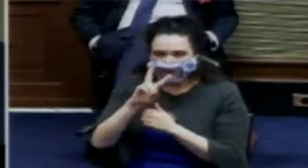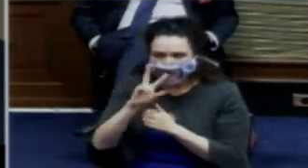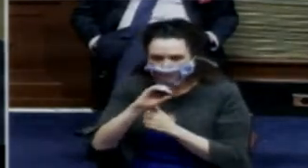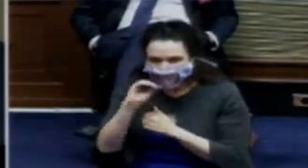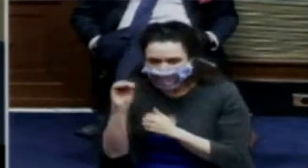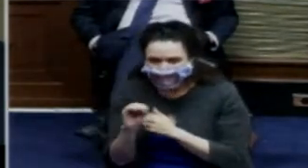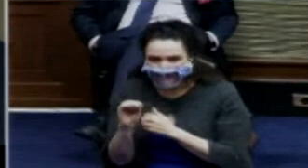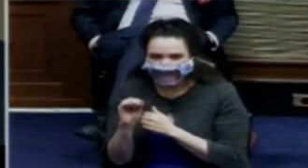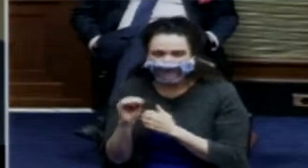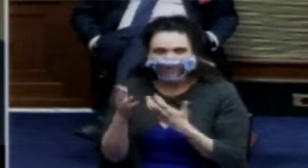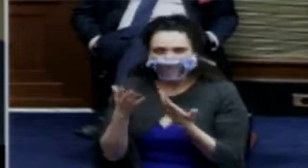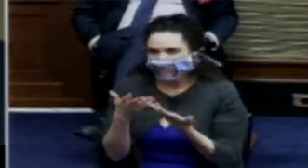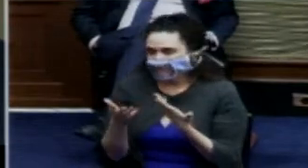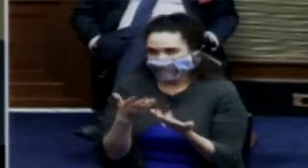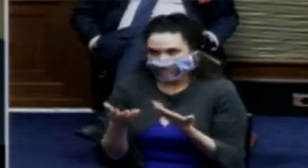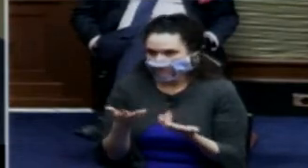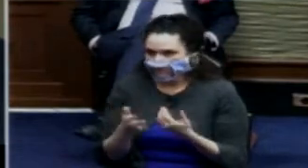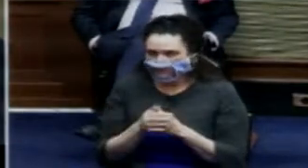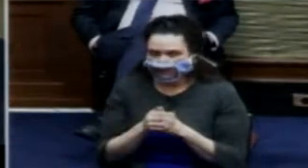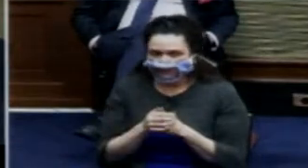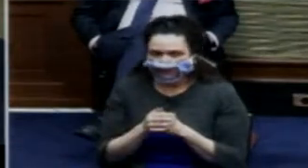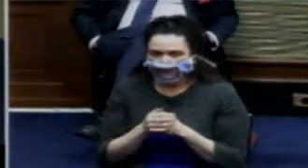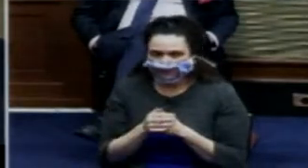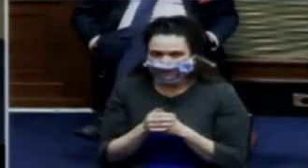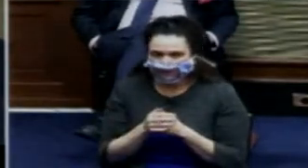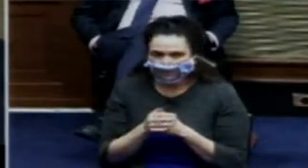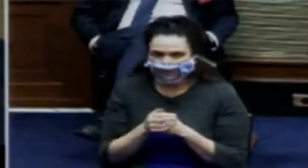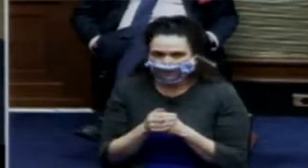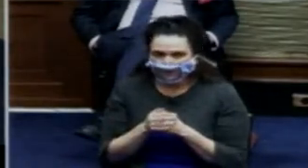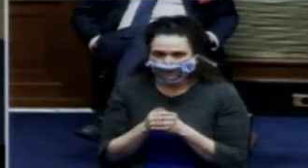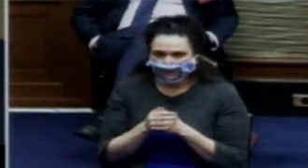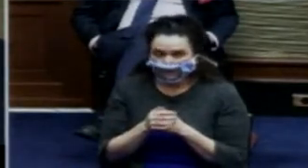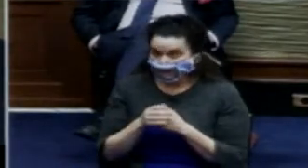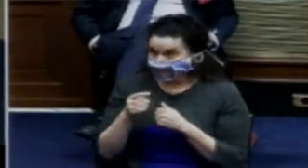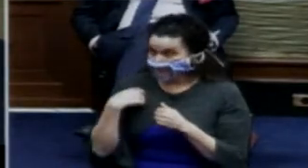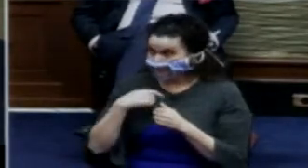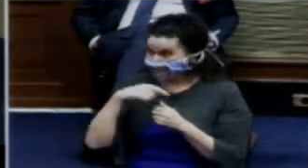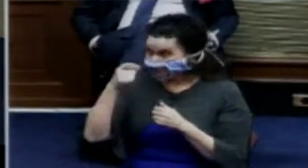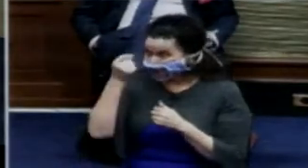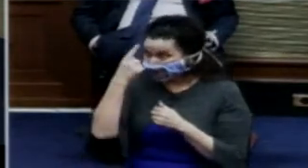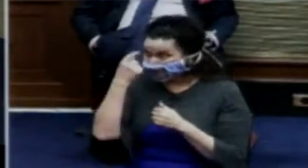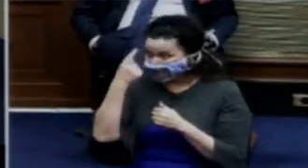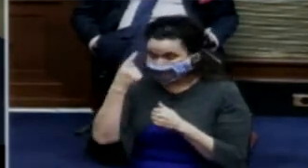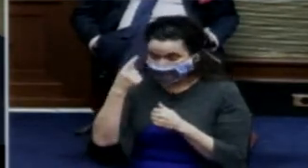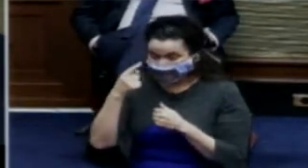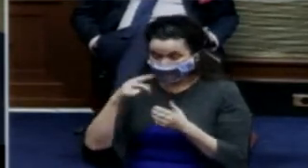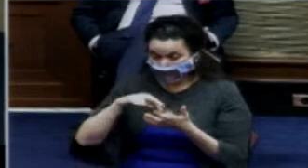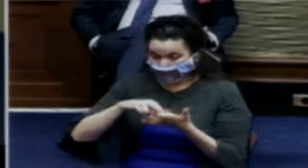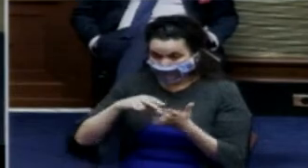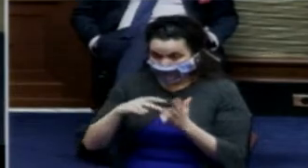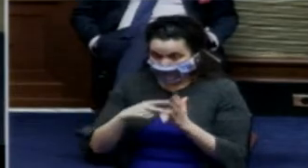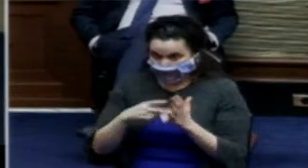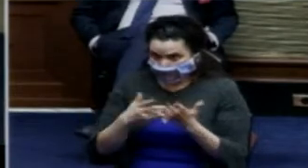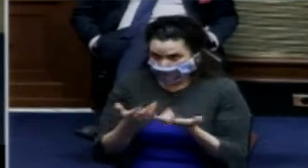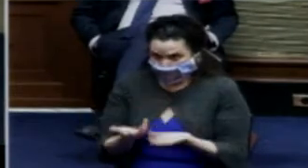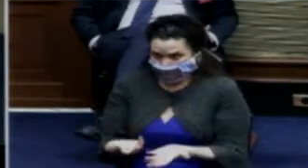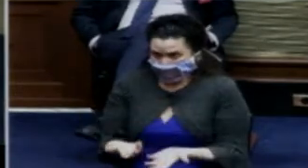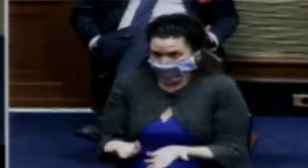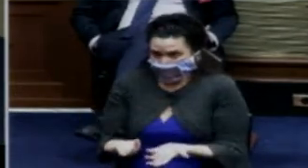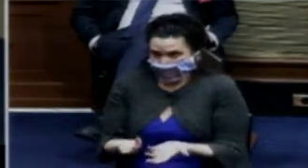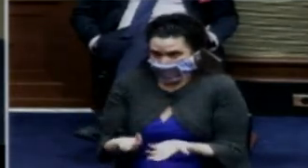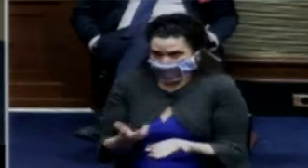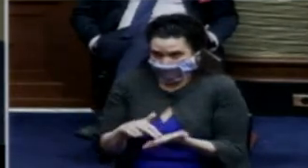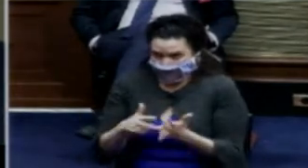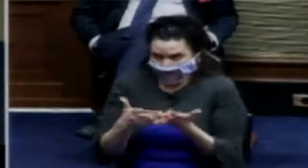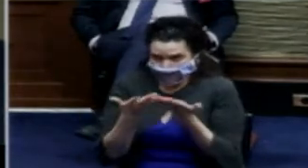you, as if we should all understand that the implication of that is constitutionally relevant,